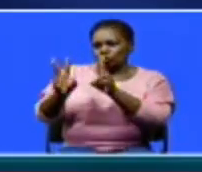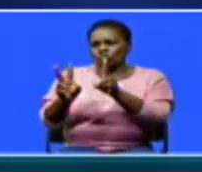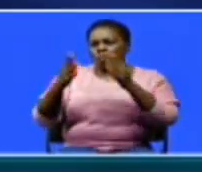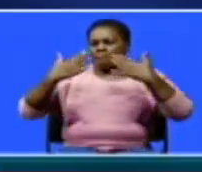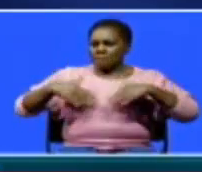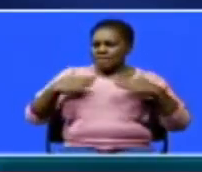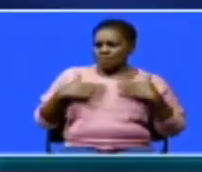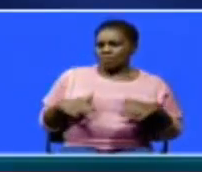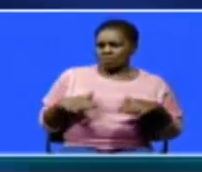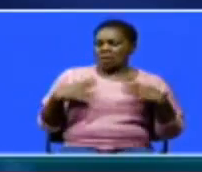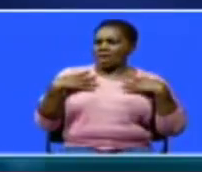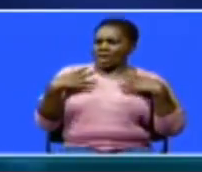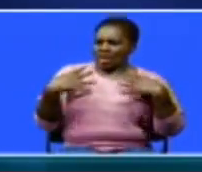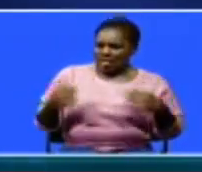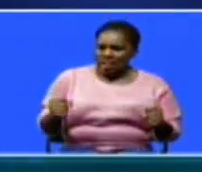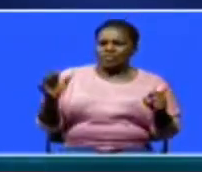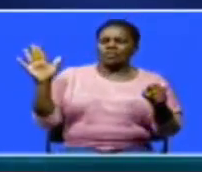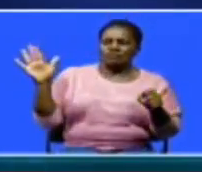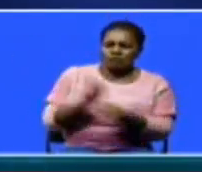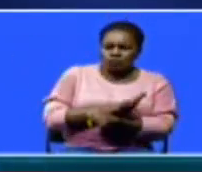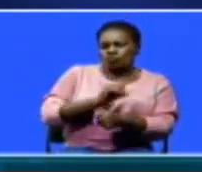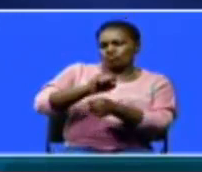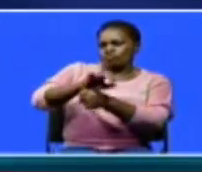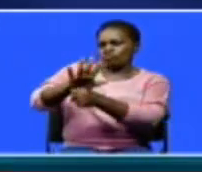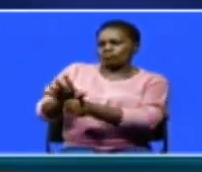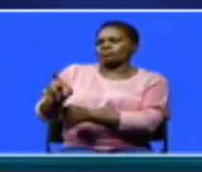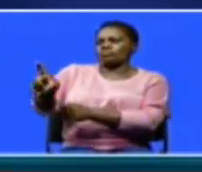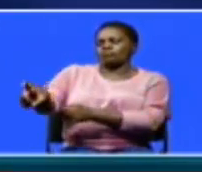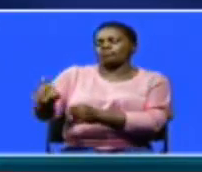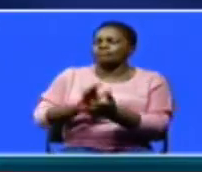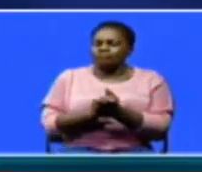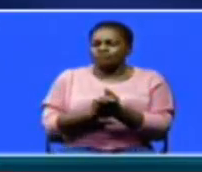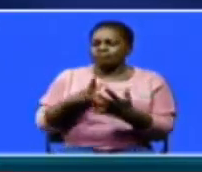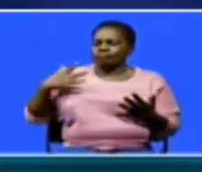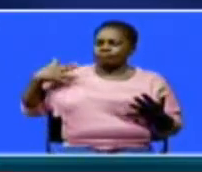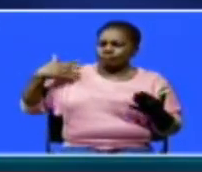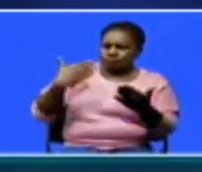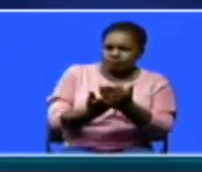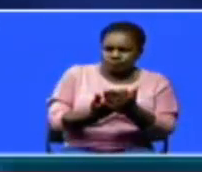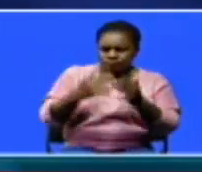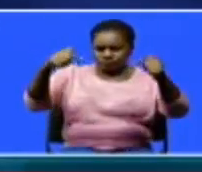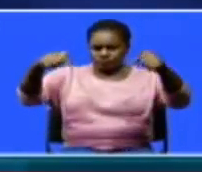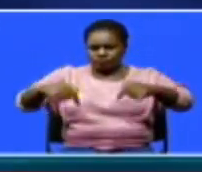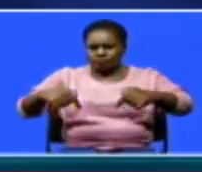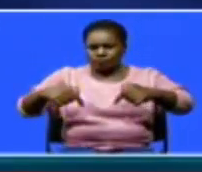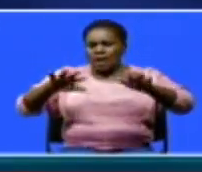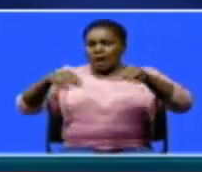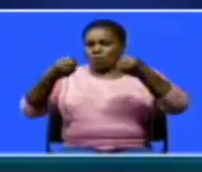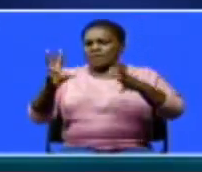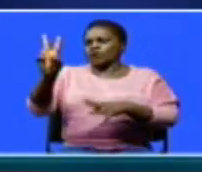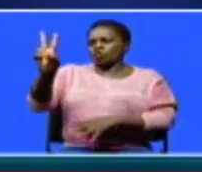individuals who have recovered from the disease. As of today, a total